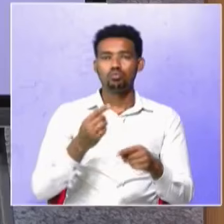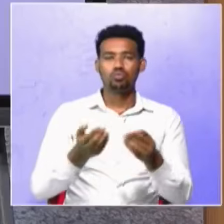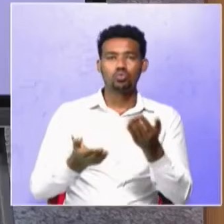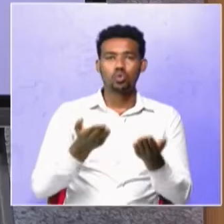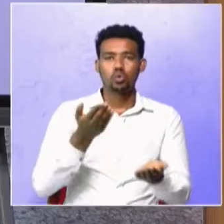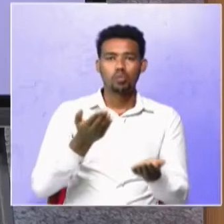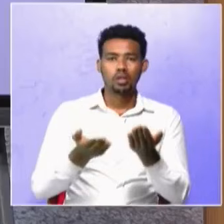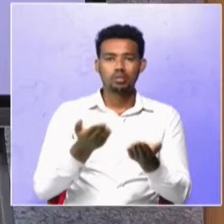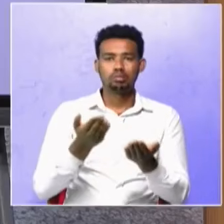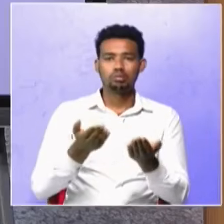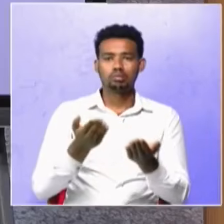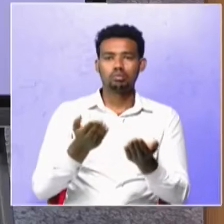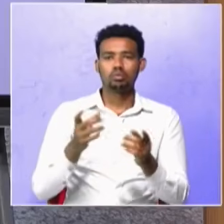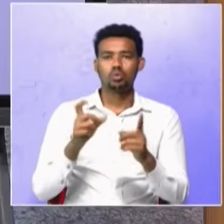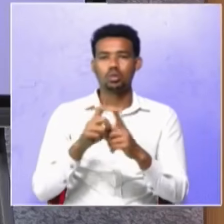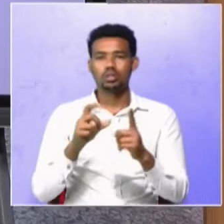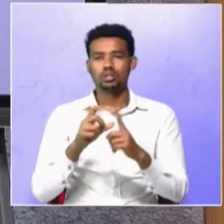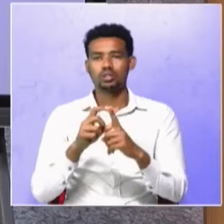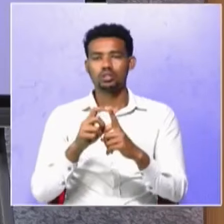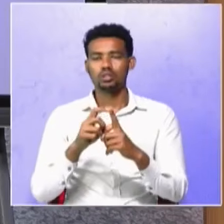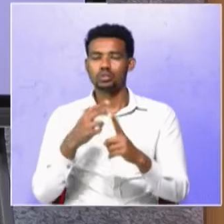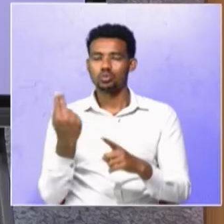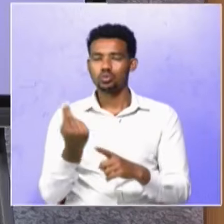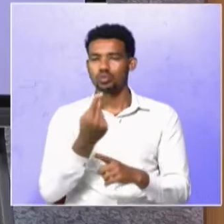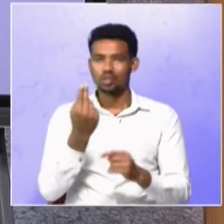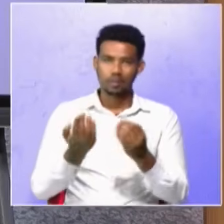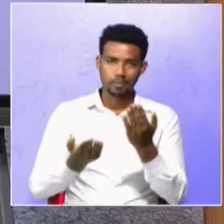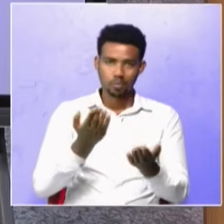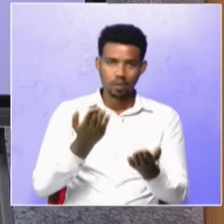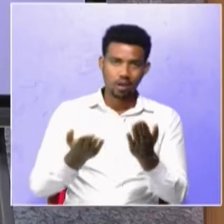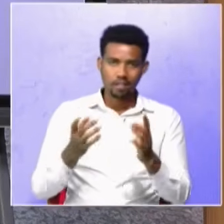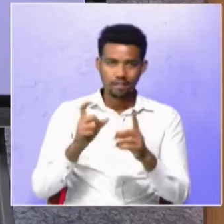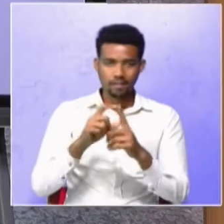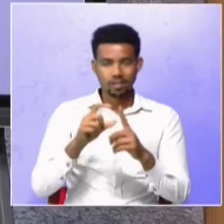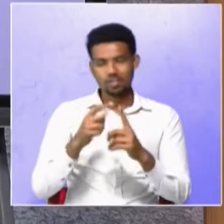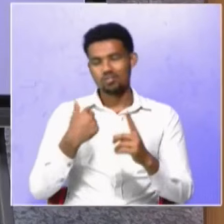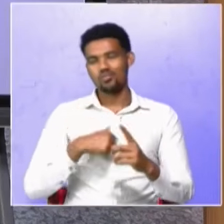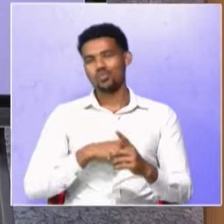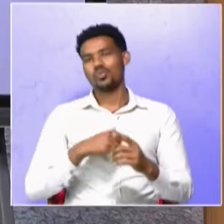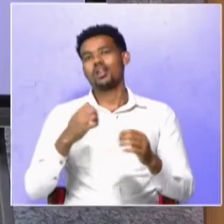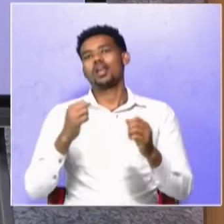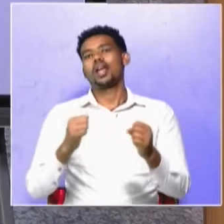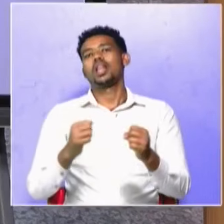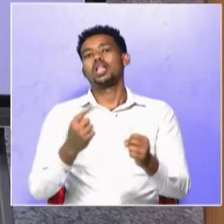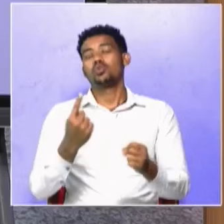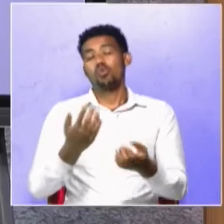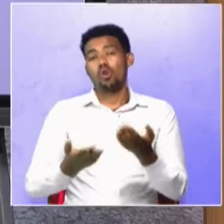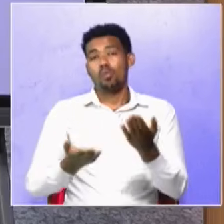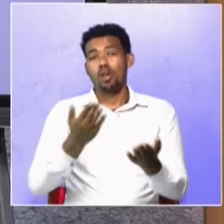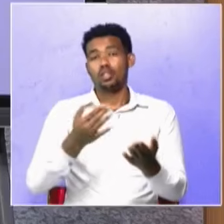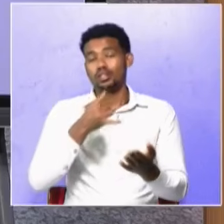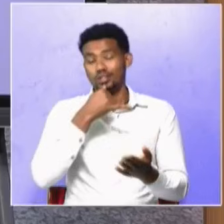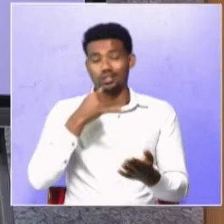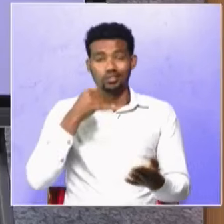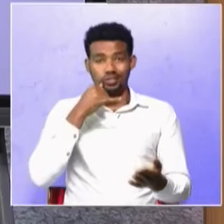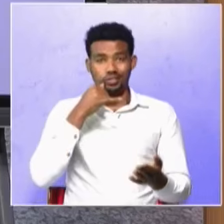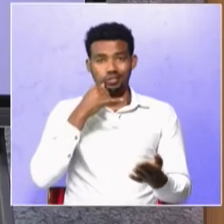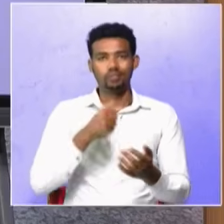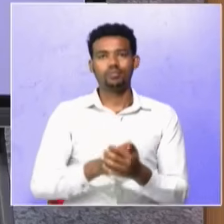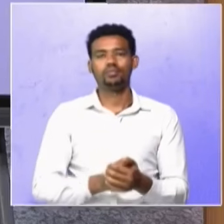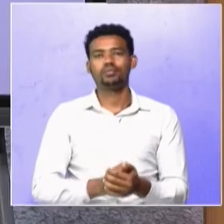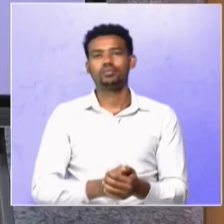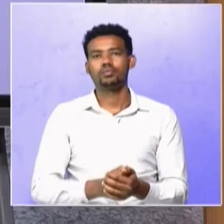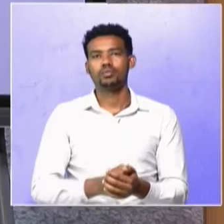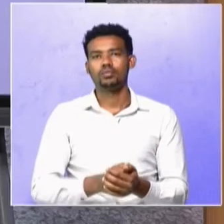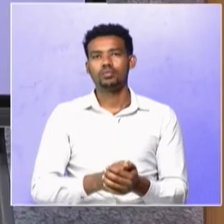comparison, comparative words, using comparative words, we can have two comparison in an adjective, comparative